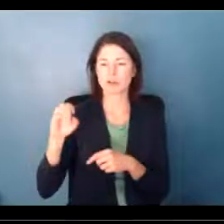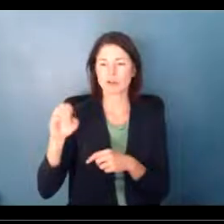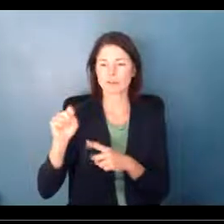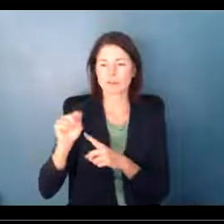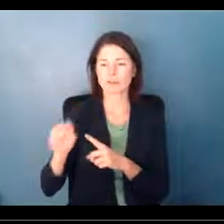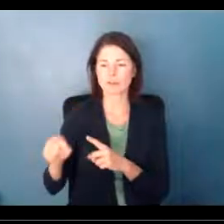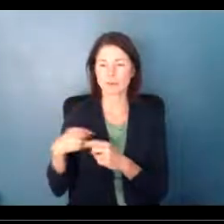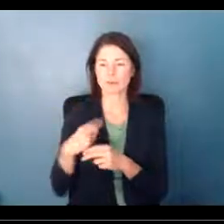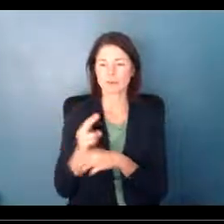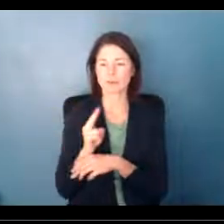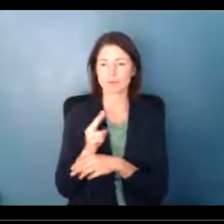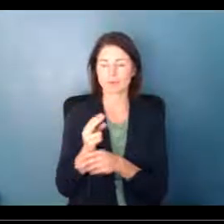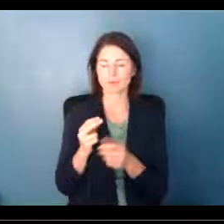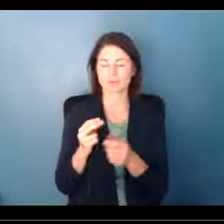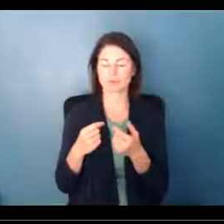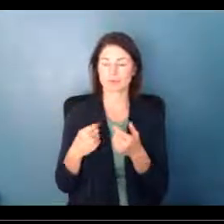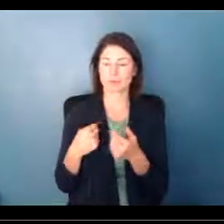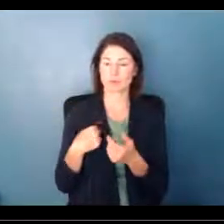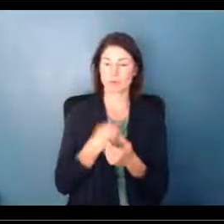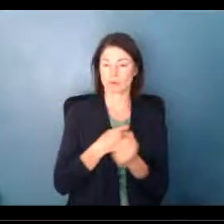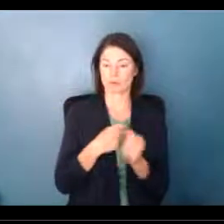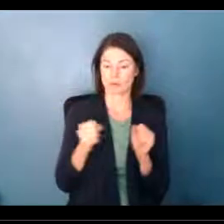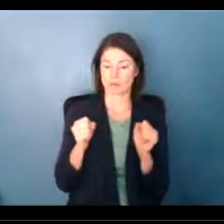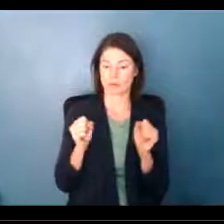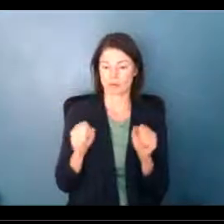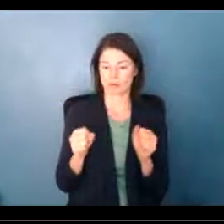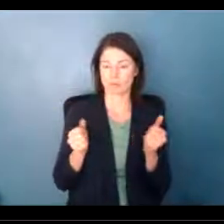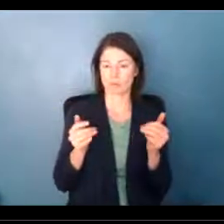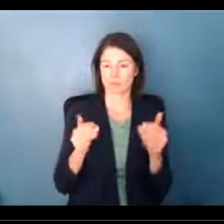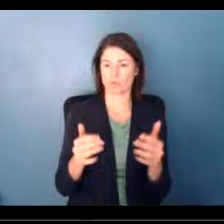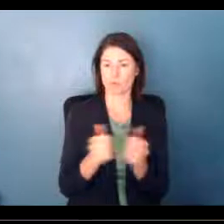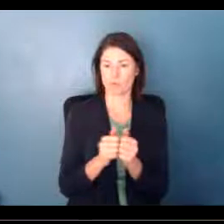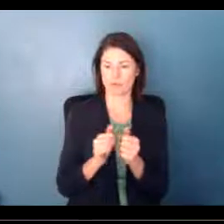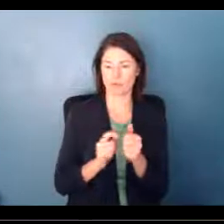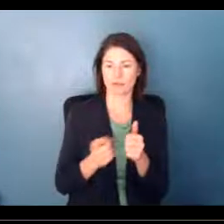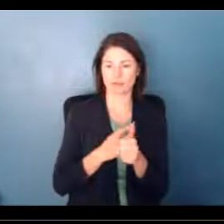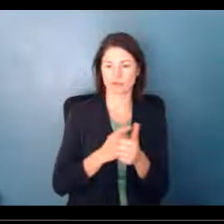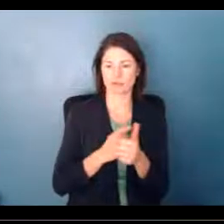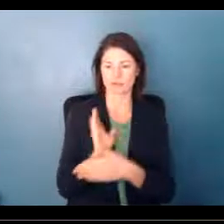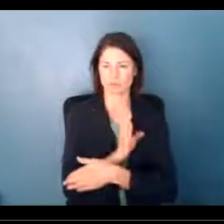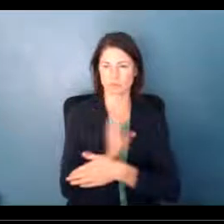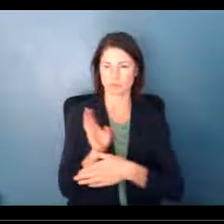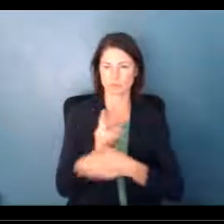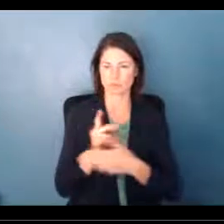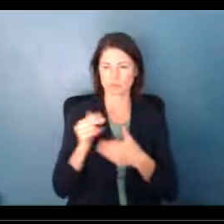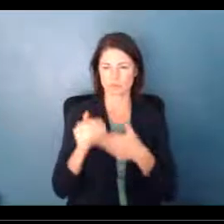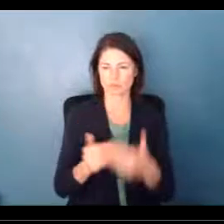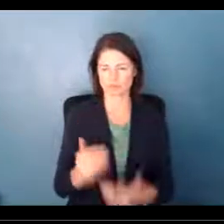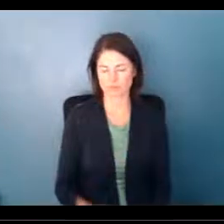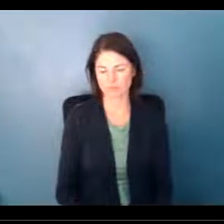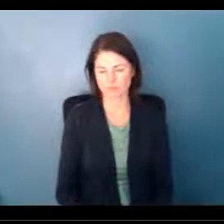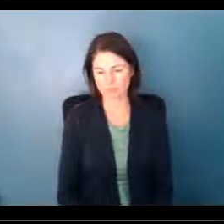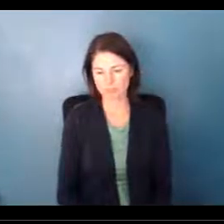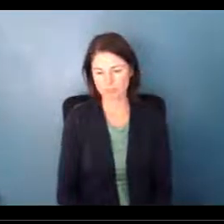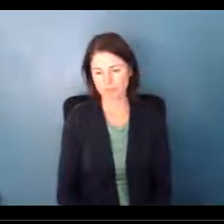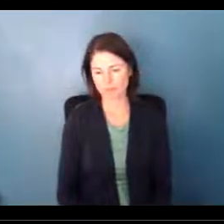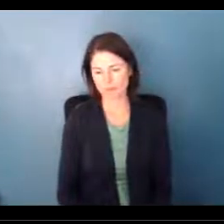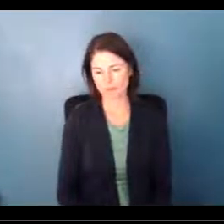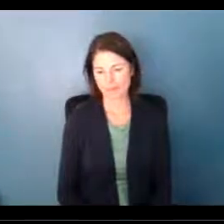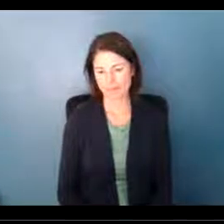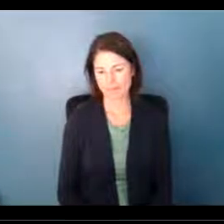utilized for us to be able to move forward with that initial scoping process. And this is